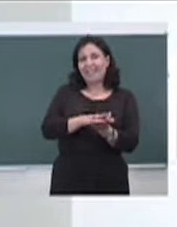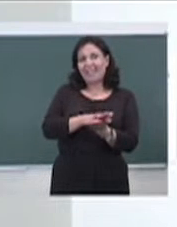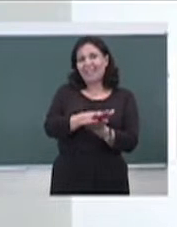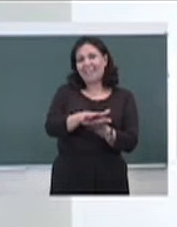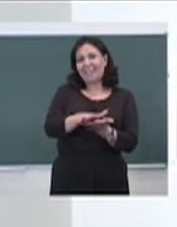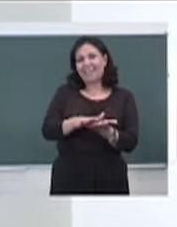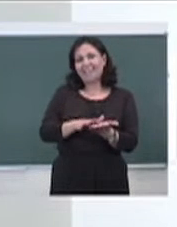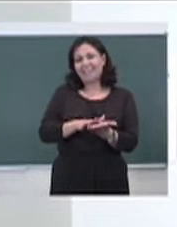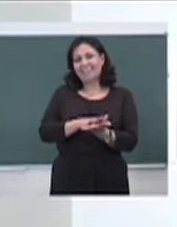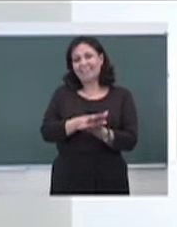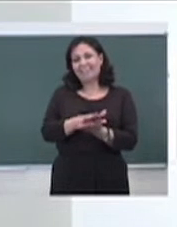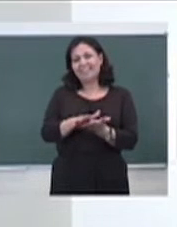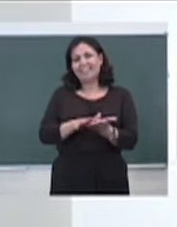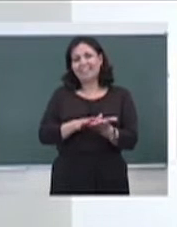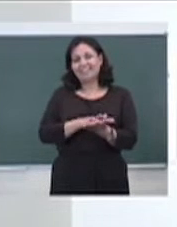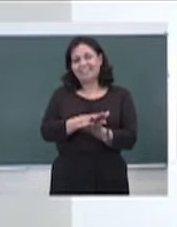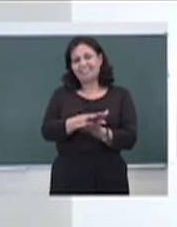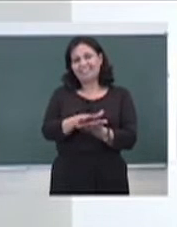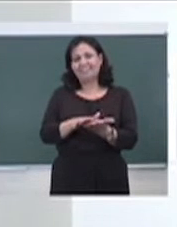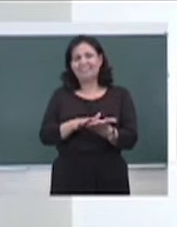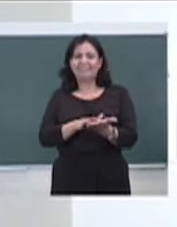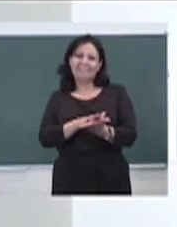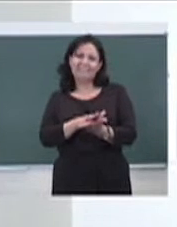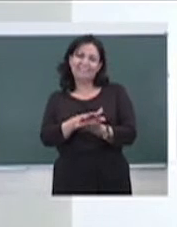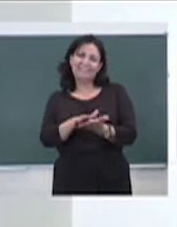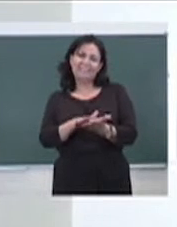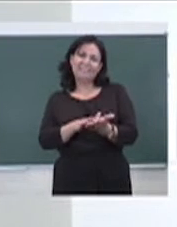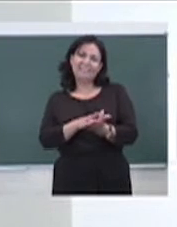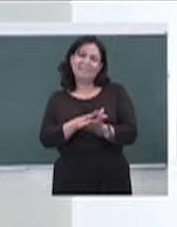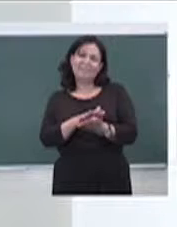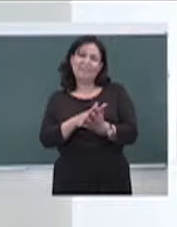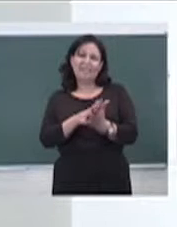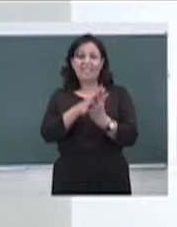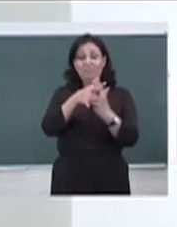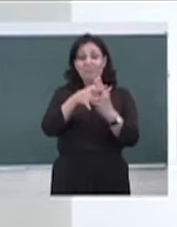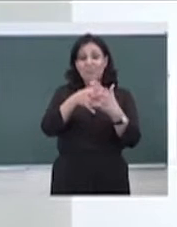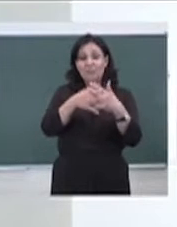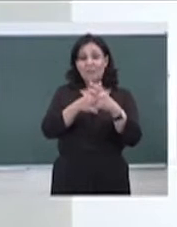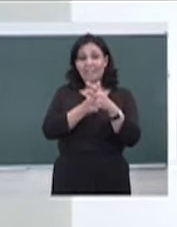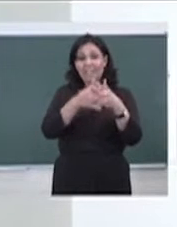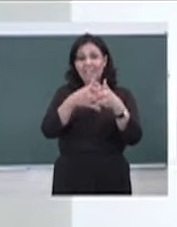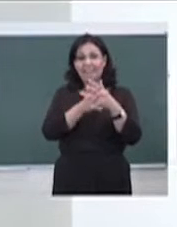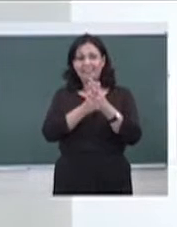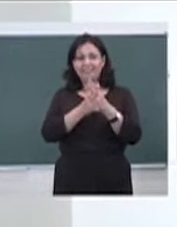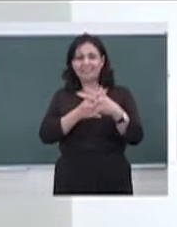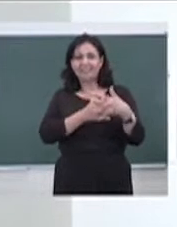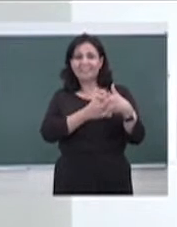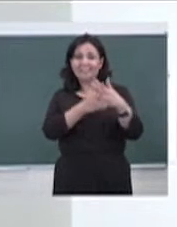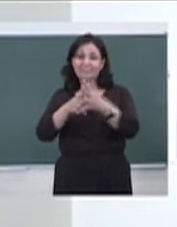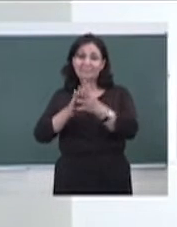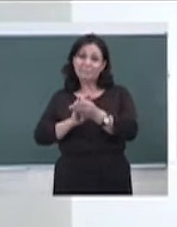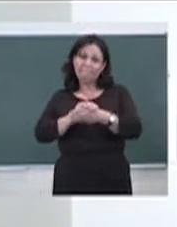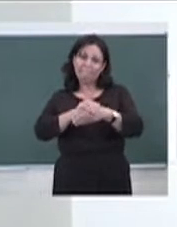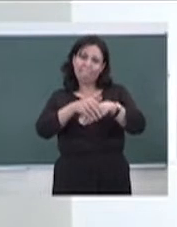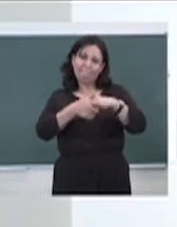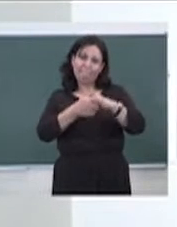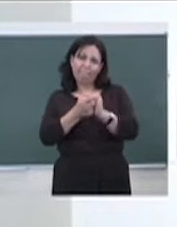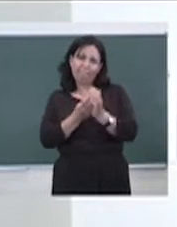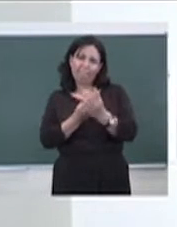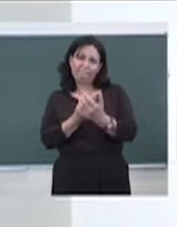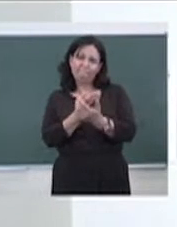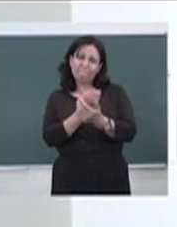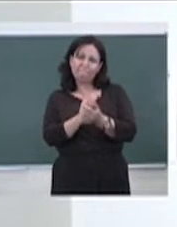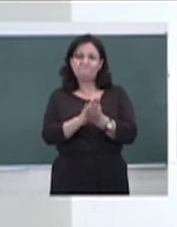And we start inside, in between, round and on